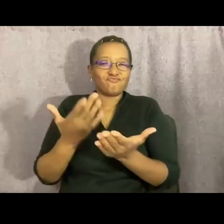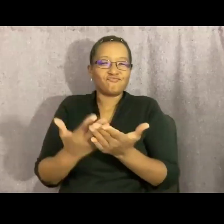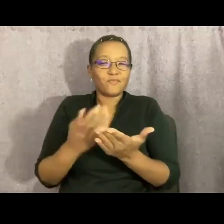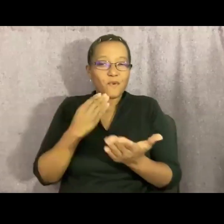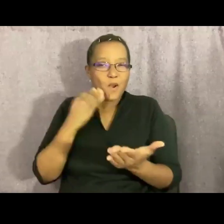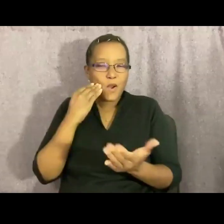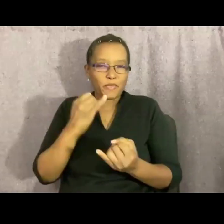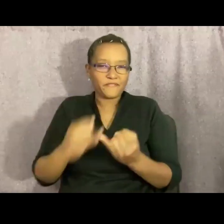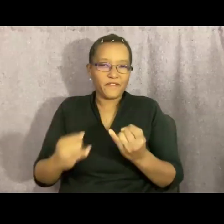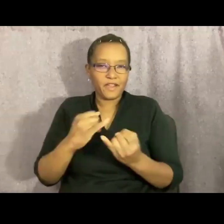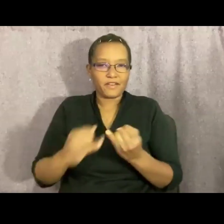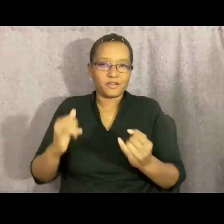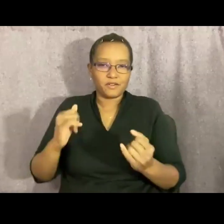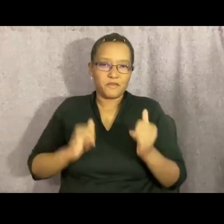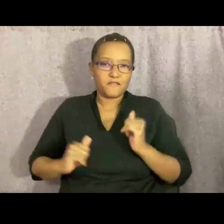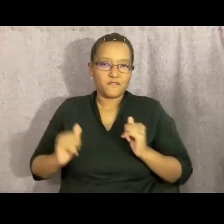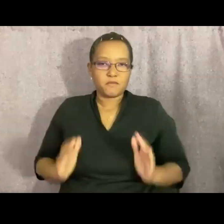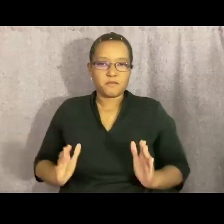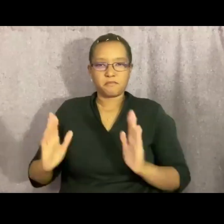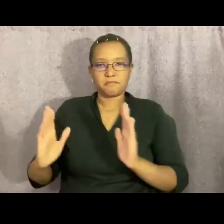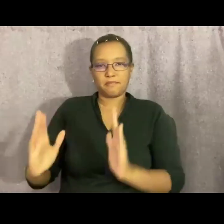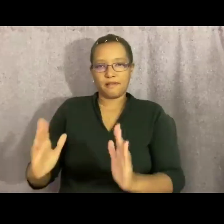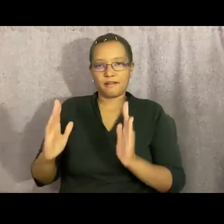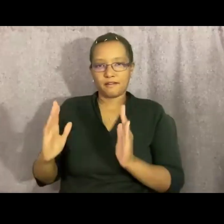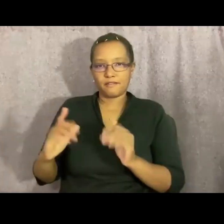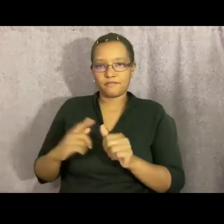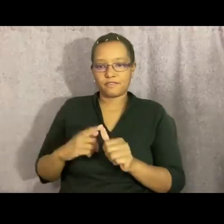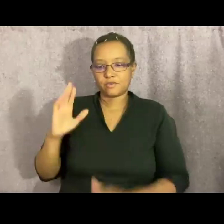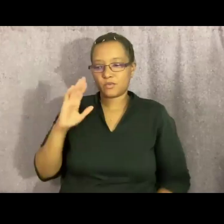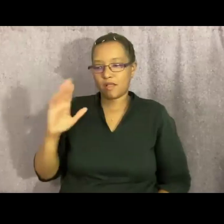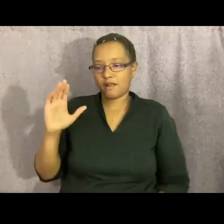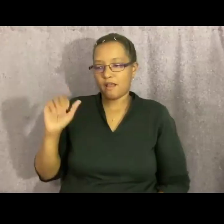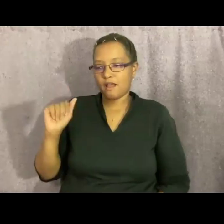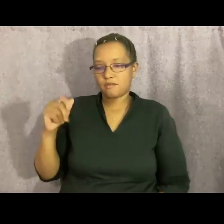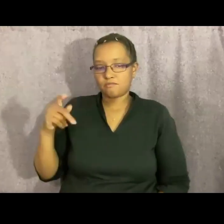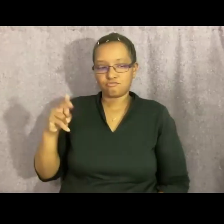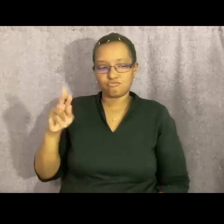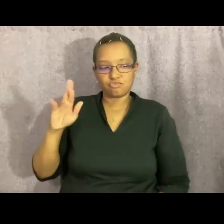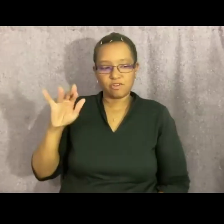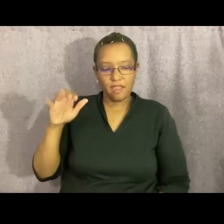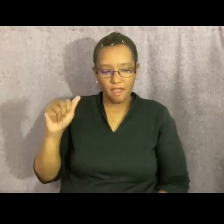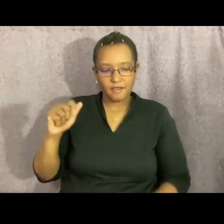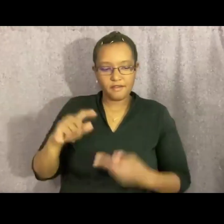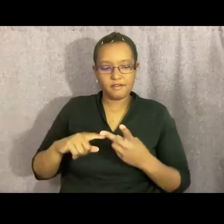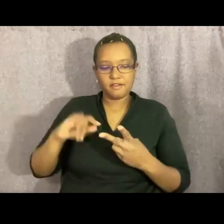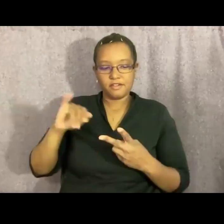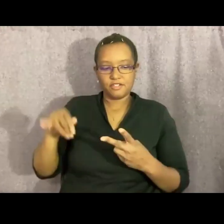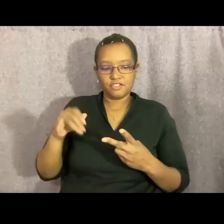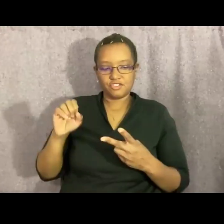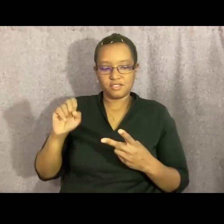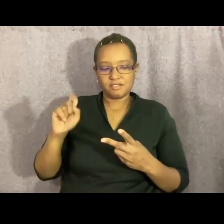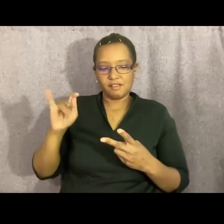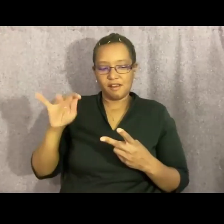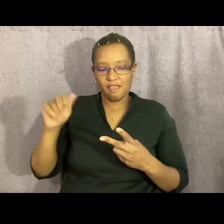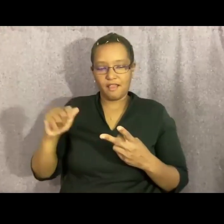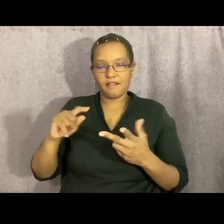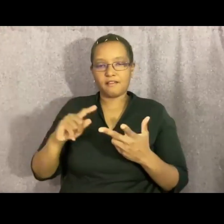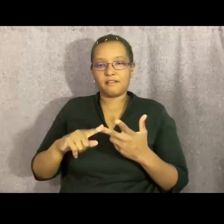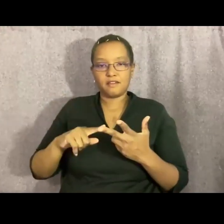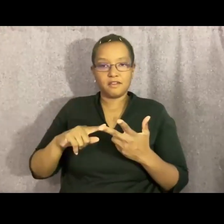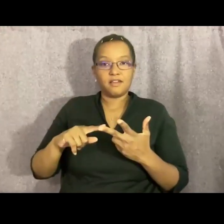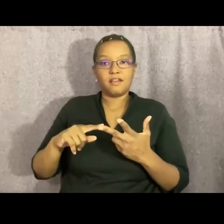of queer and trans people. My next steps. So I spoke to a journalist who wrote the